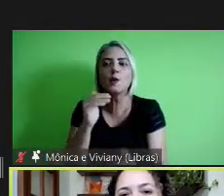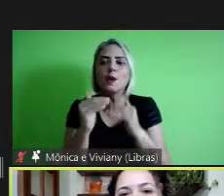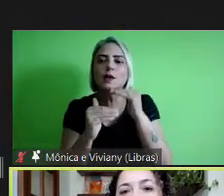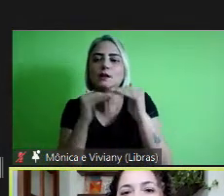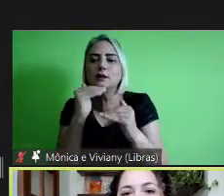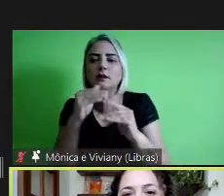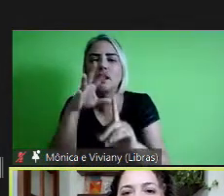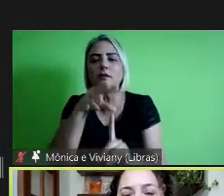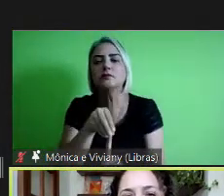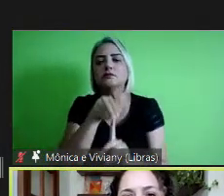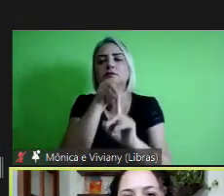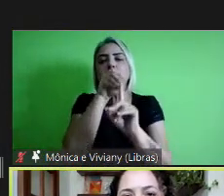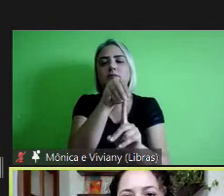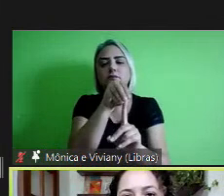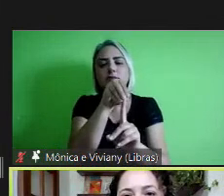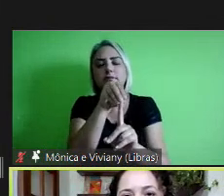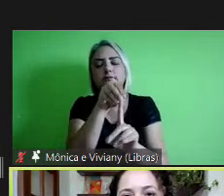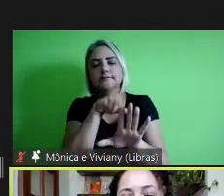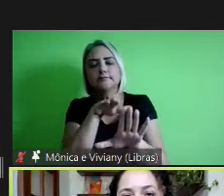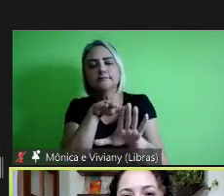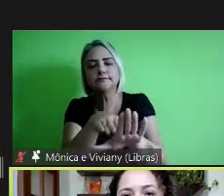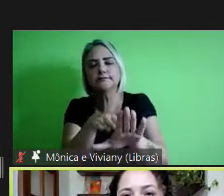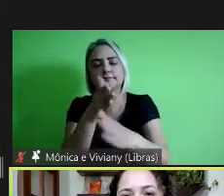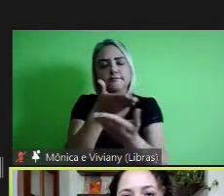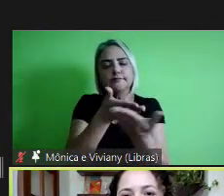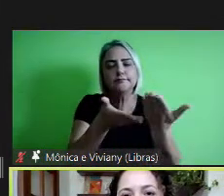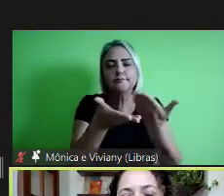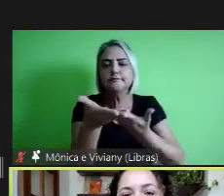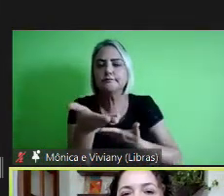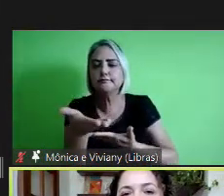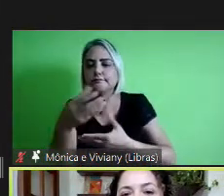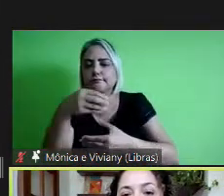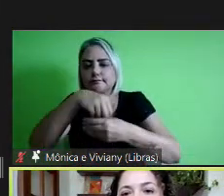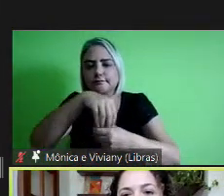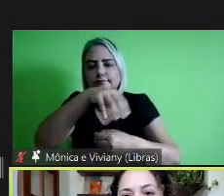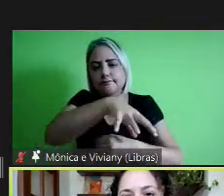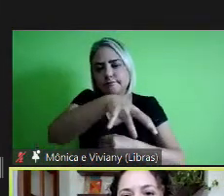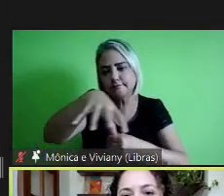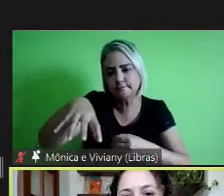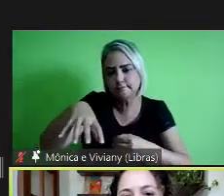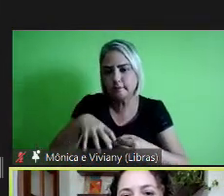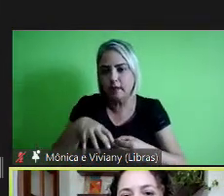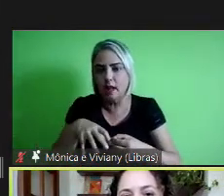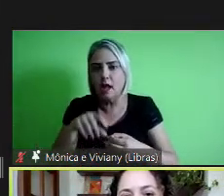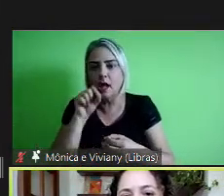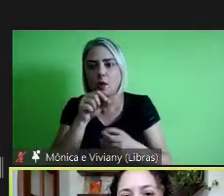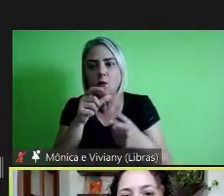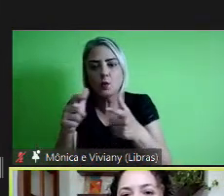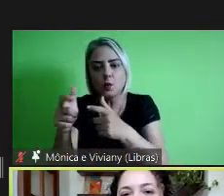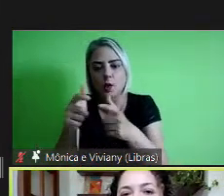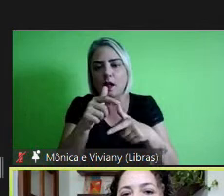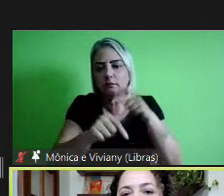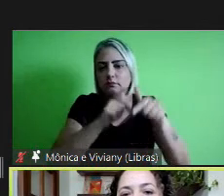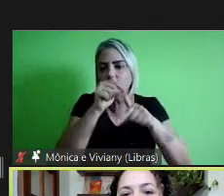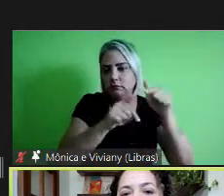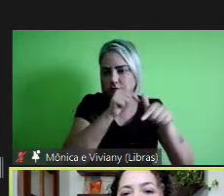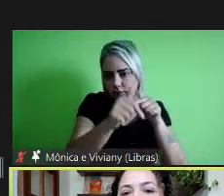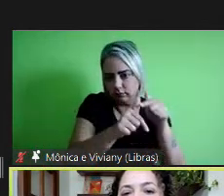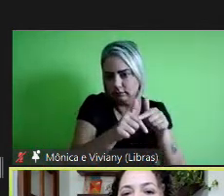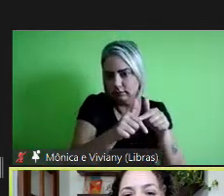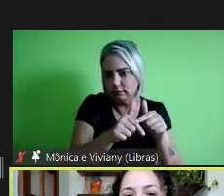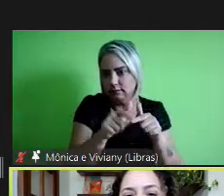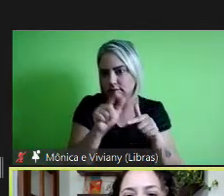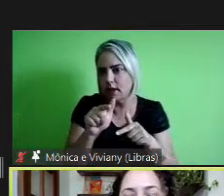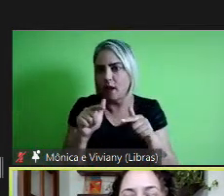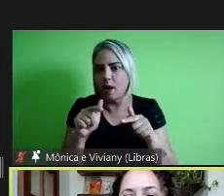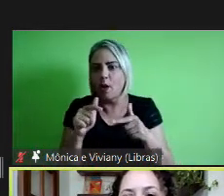can develop this to have a protagonism in the mobilization and the articulation between the sectors and the territories